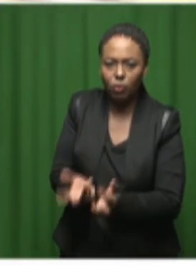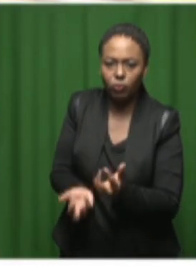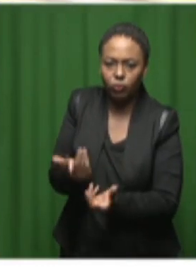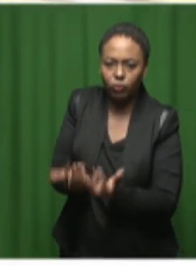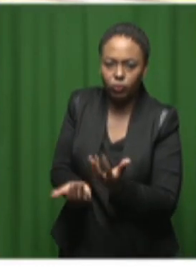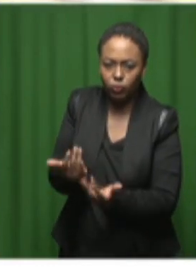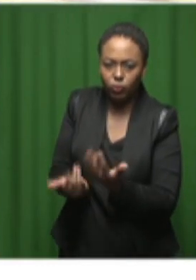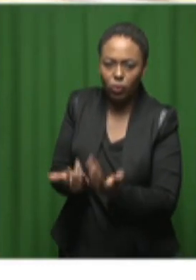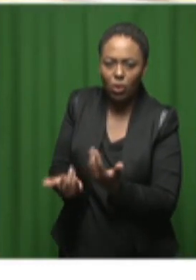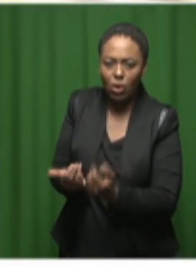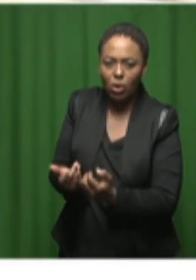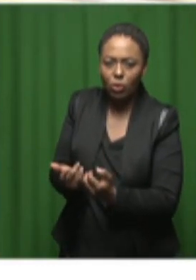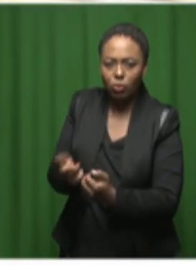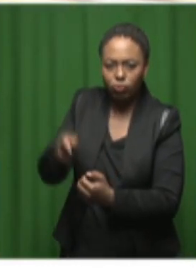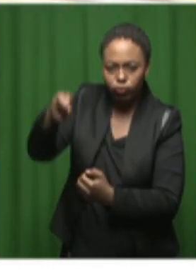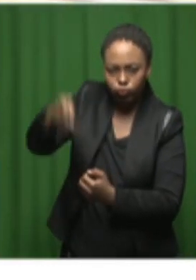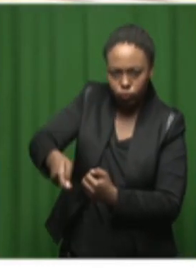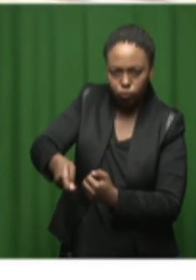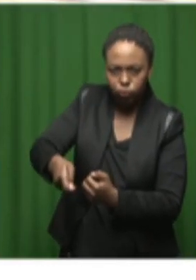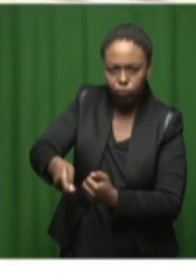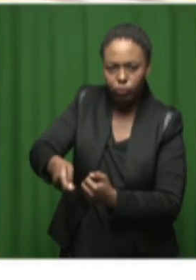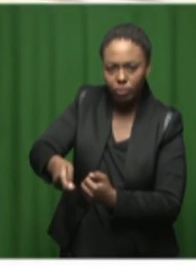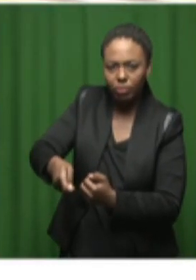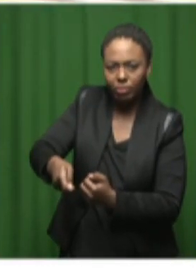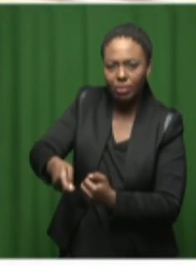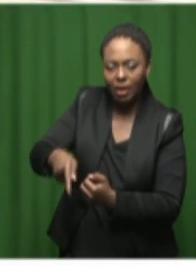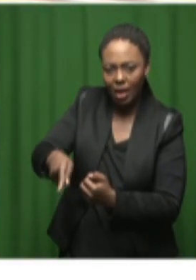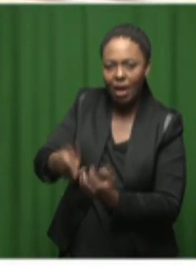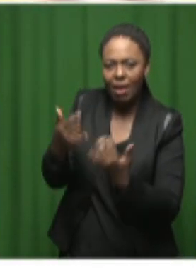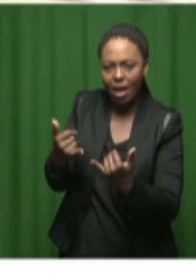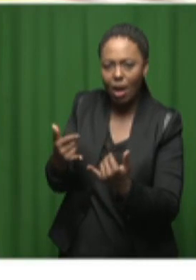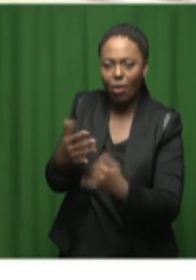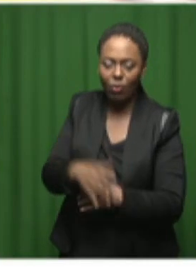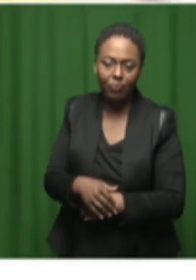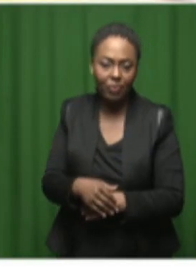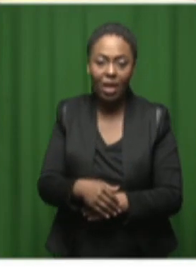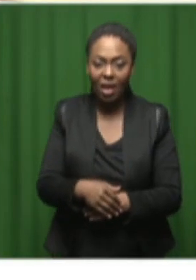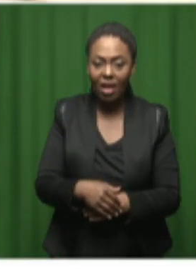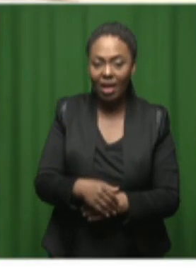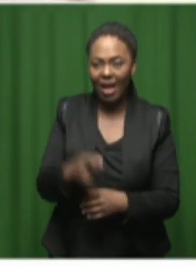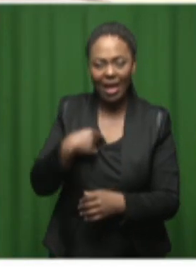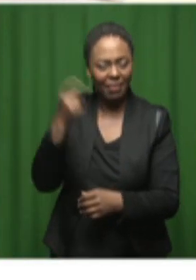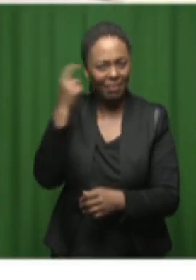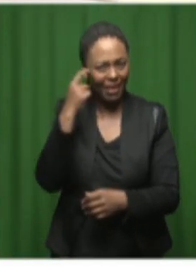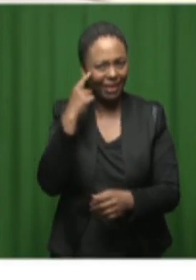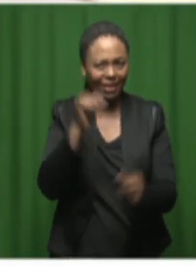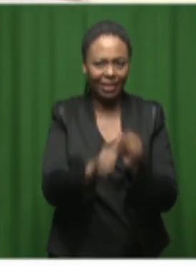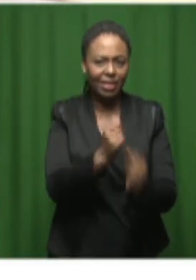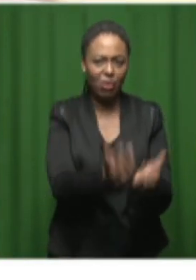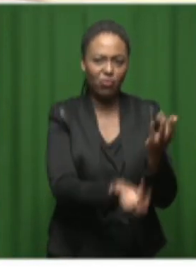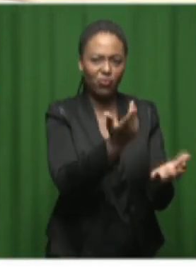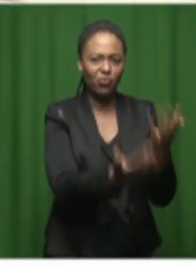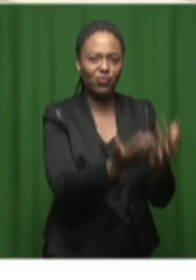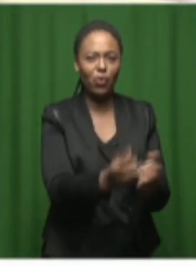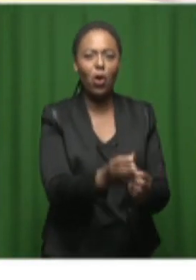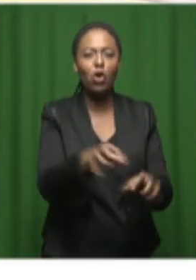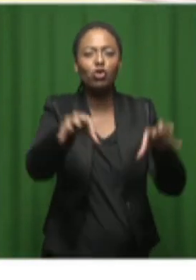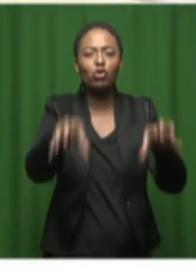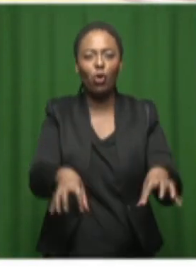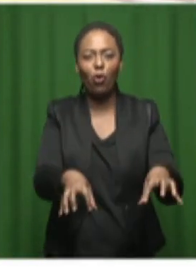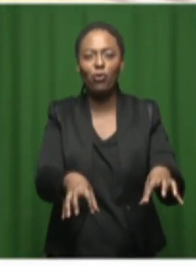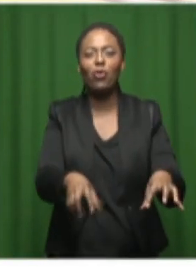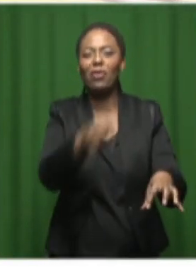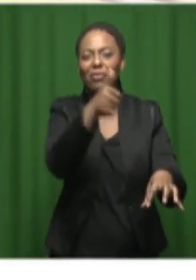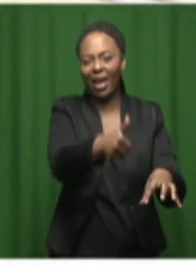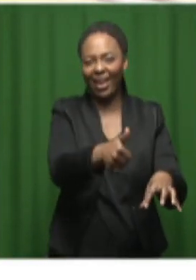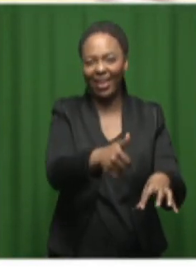had, yeah, they always prefer pressure cooker. They want to cut the time. Yes. I mean, I prefer the traditional way, man. But you need to tell us where you... I'm also a